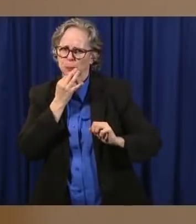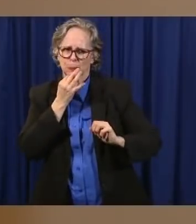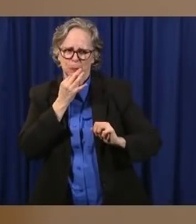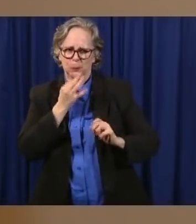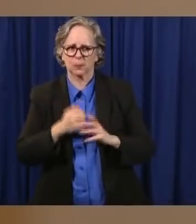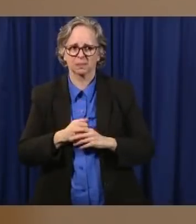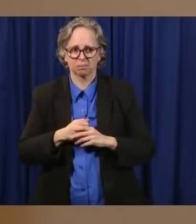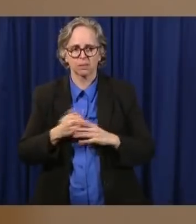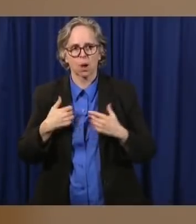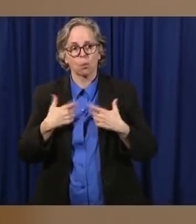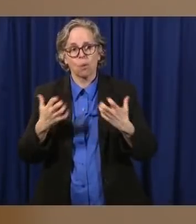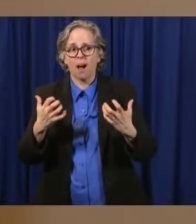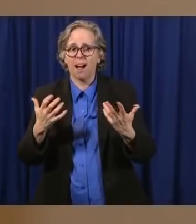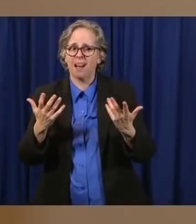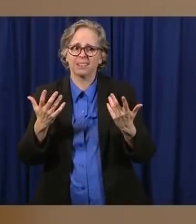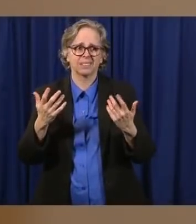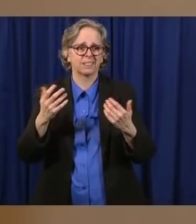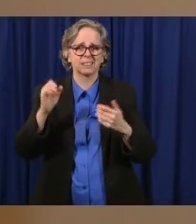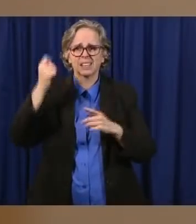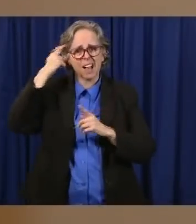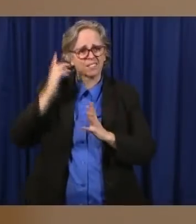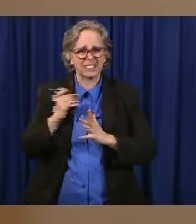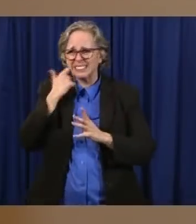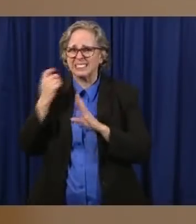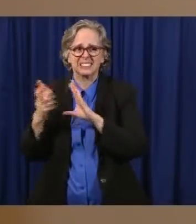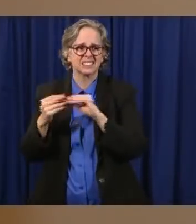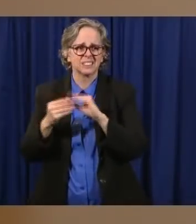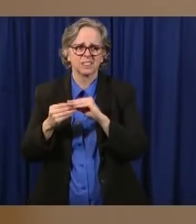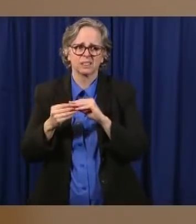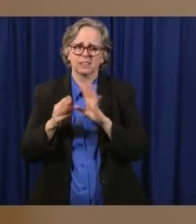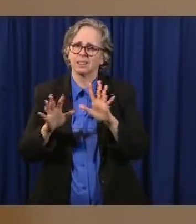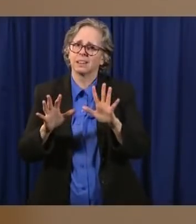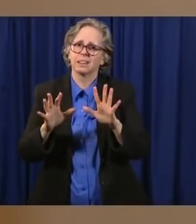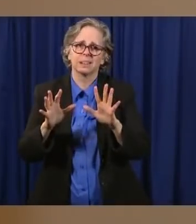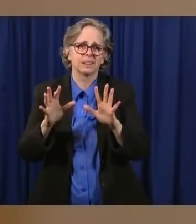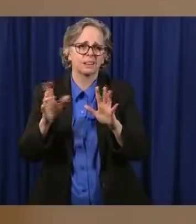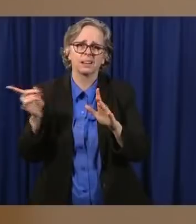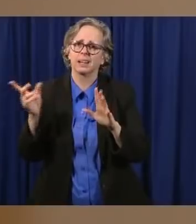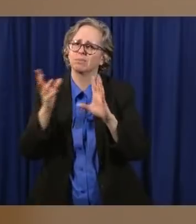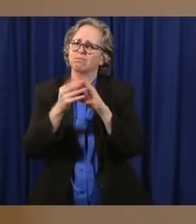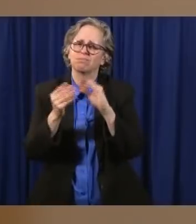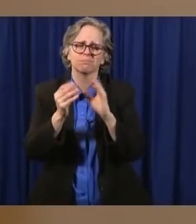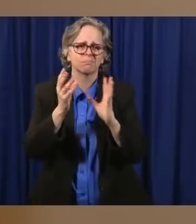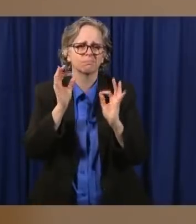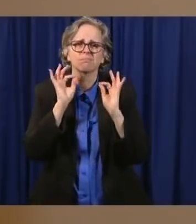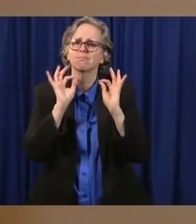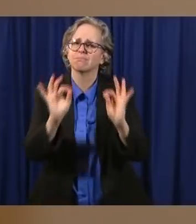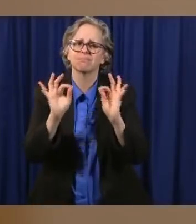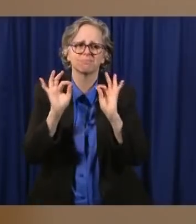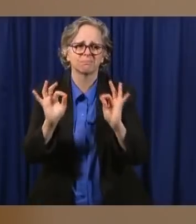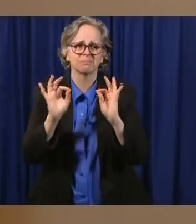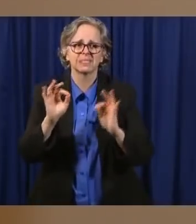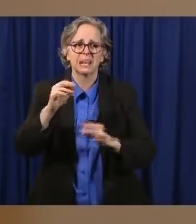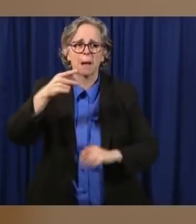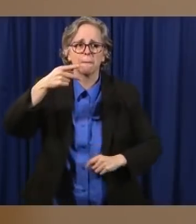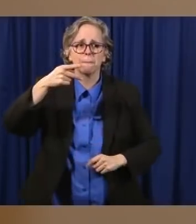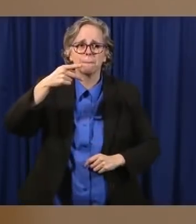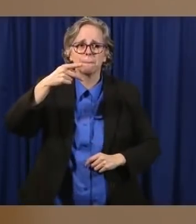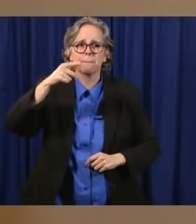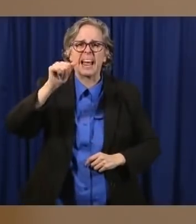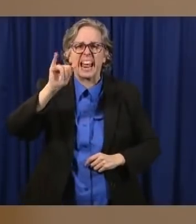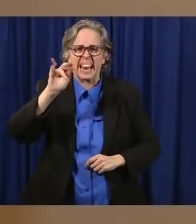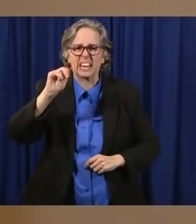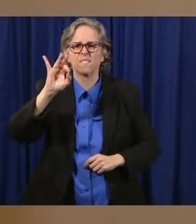said so beautifully, you know, we don't want to, this is a painful time we are going through, and we are feeling